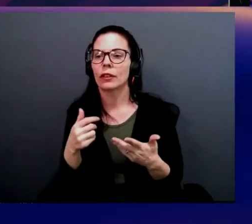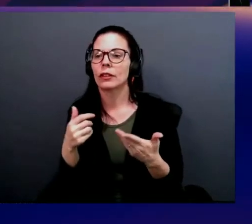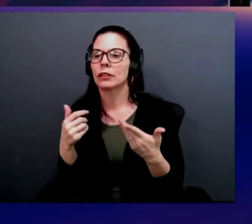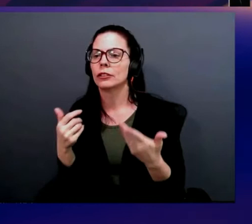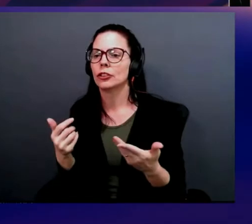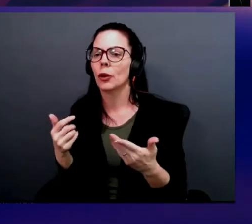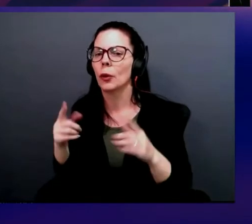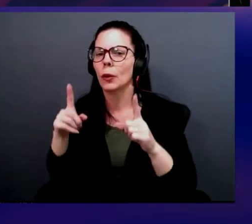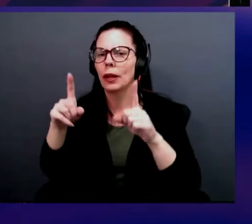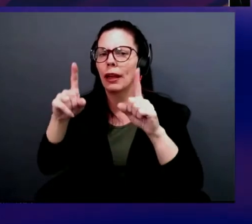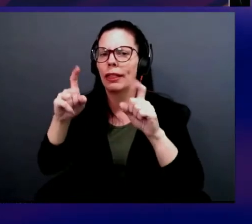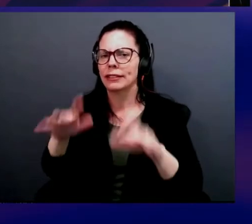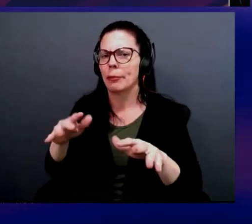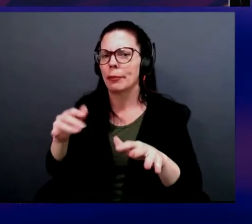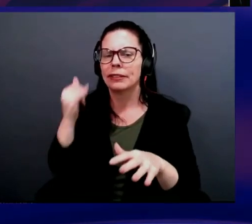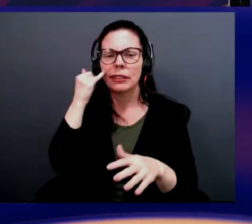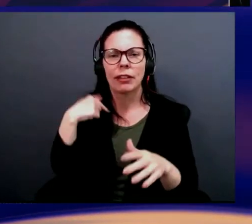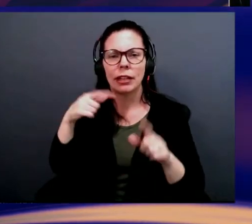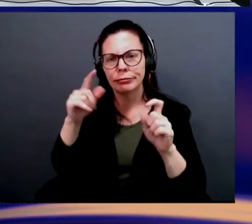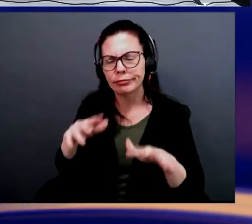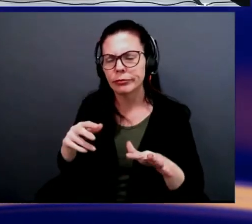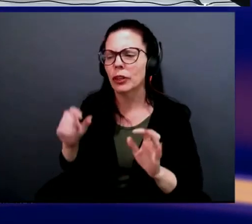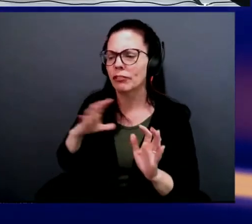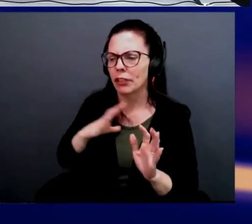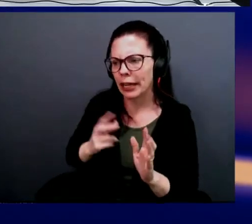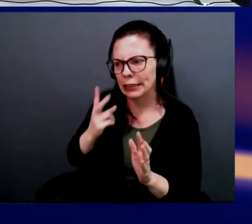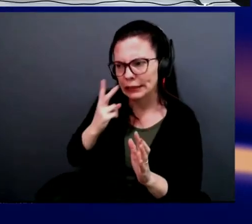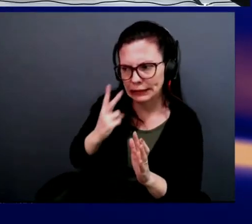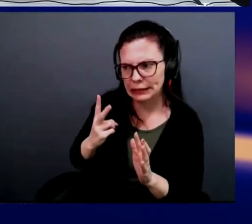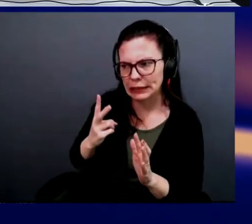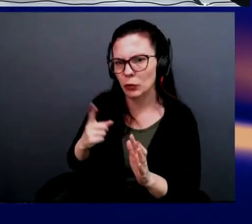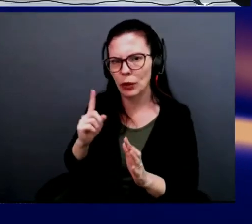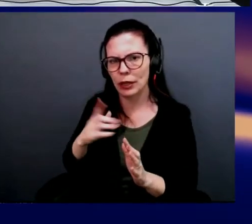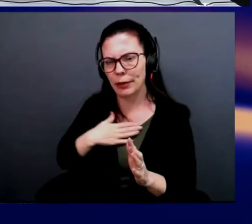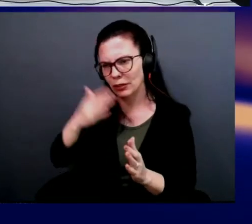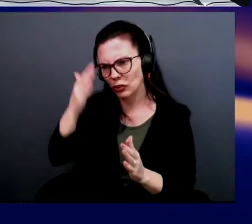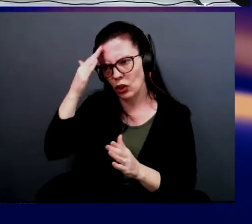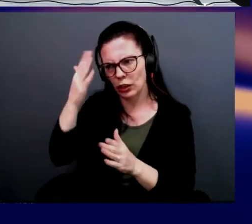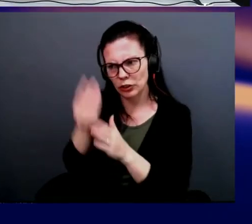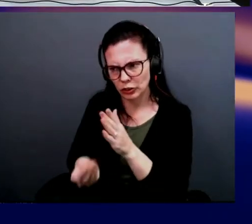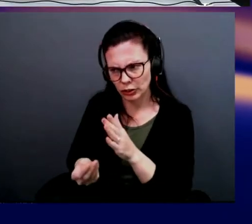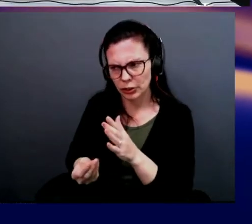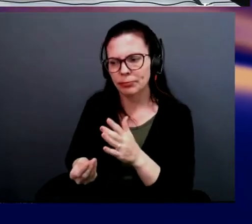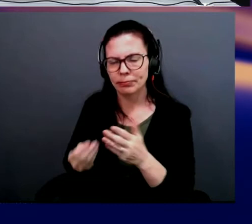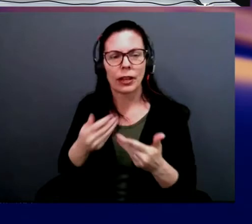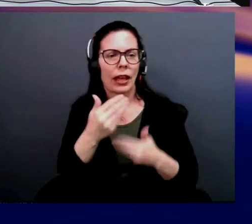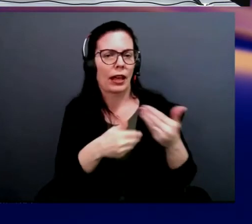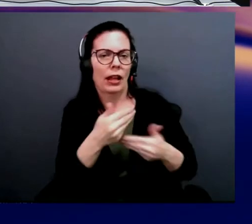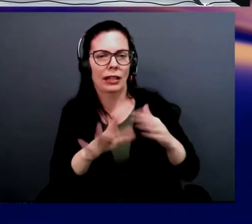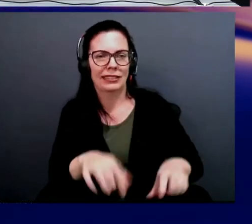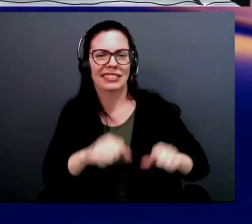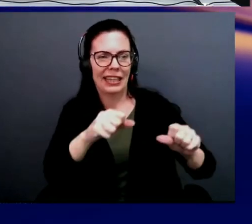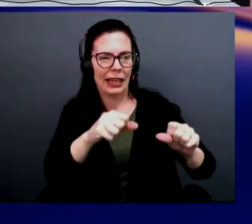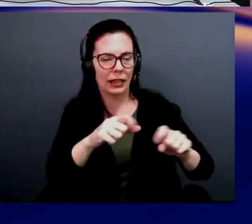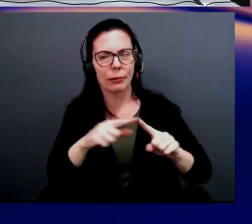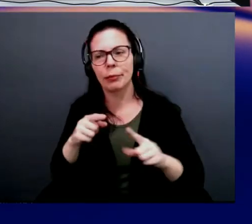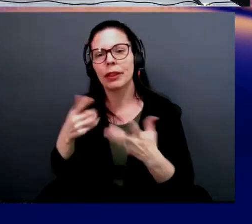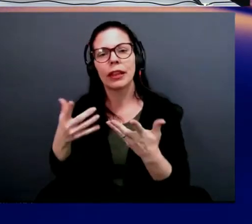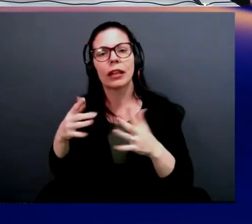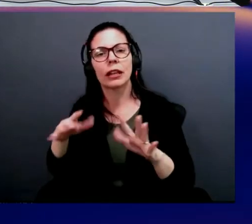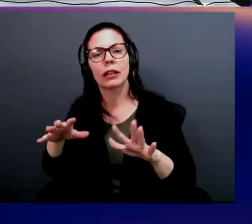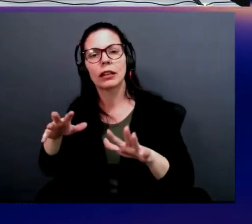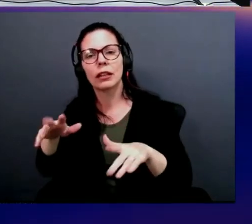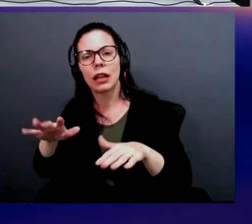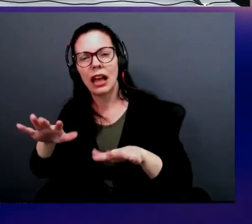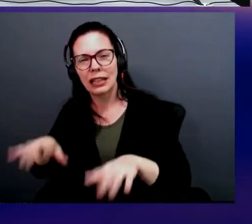and I figure out what my knowledge gaps are, and I go through those courses, and I take the assessment again, and I still fail. Yeah. When